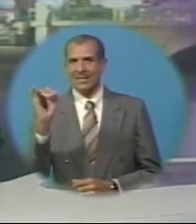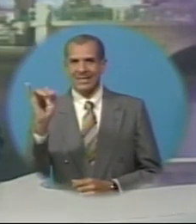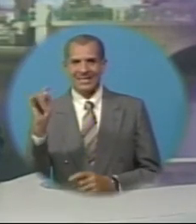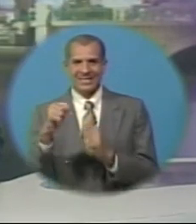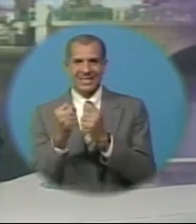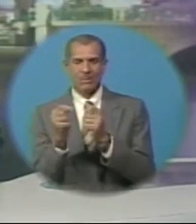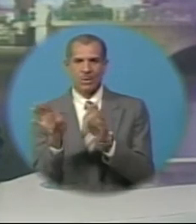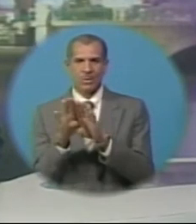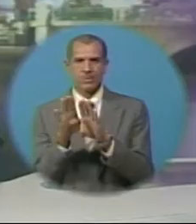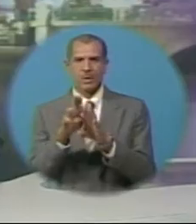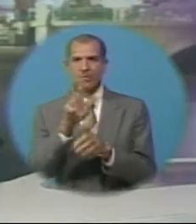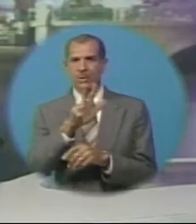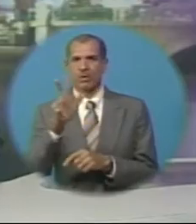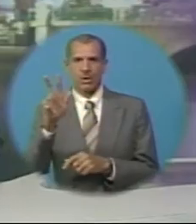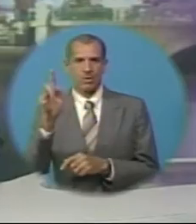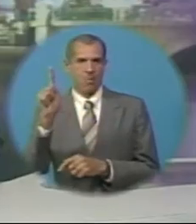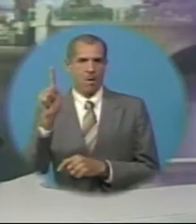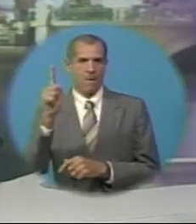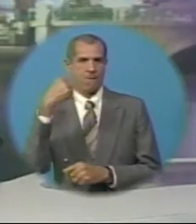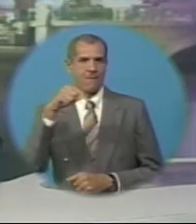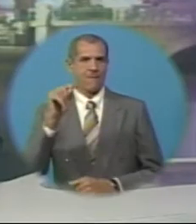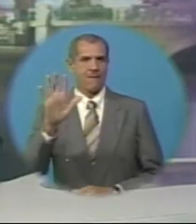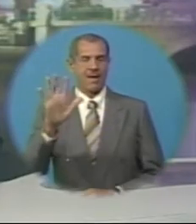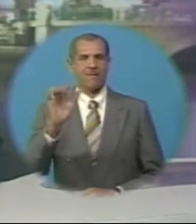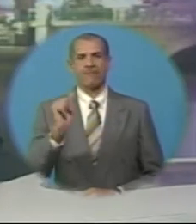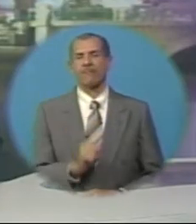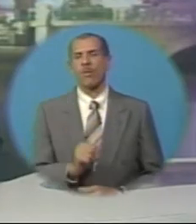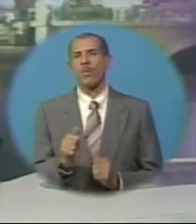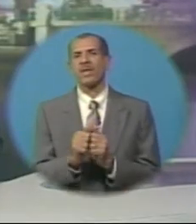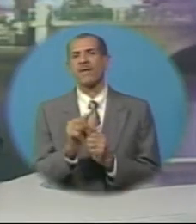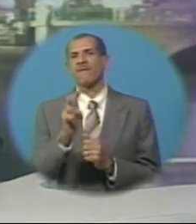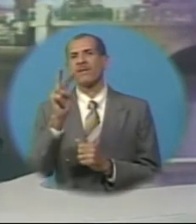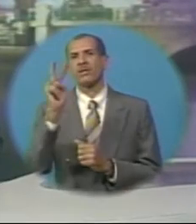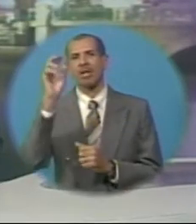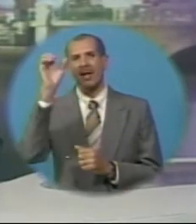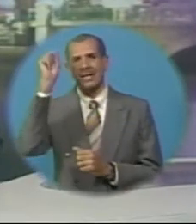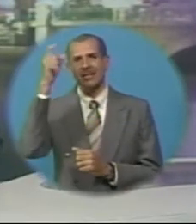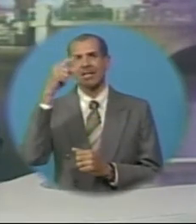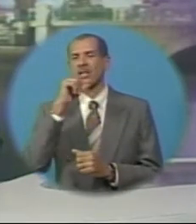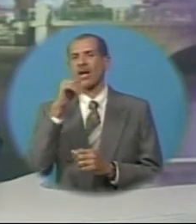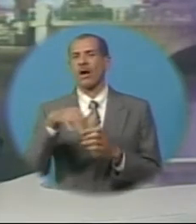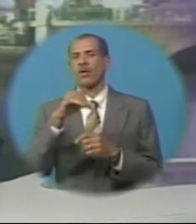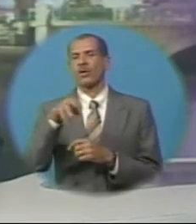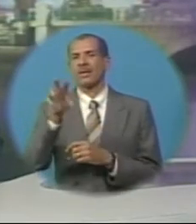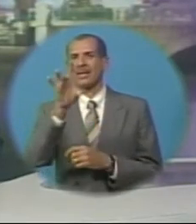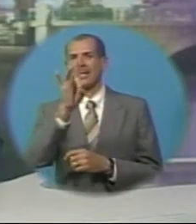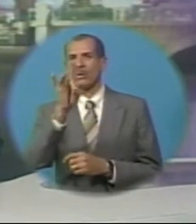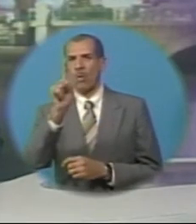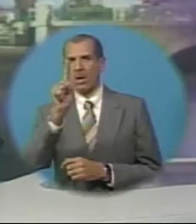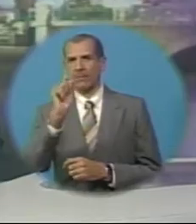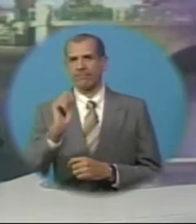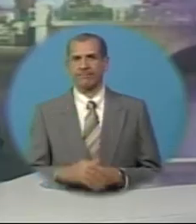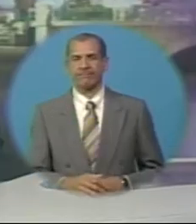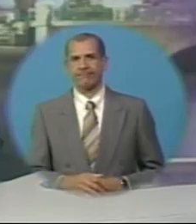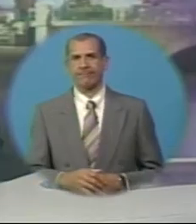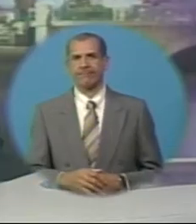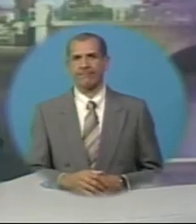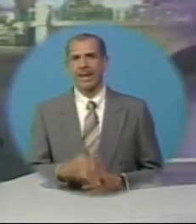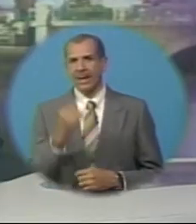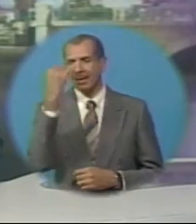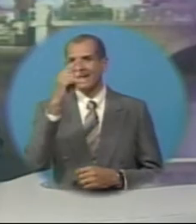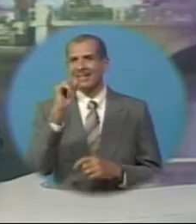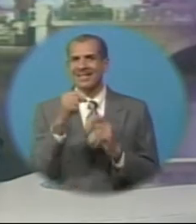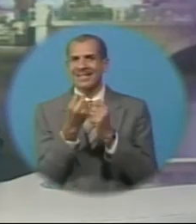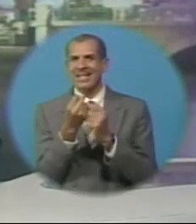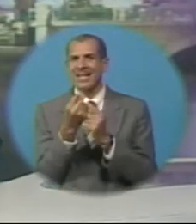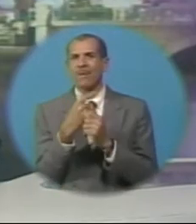closed the day on 331 for 5, with Vishal Singh not out on 81. Meanwhile, India steamrolled New